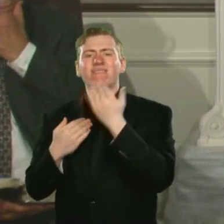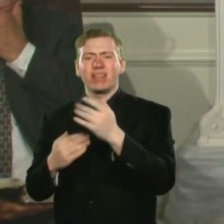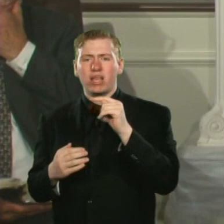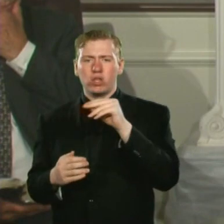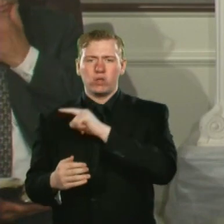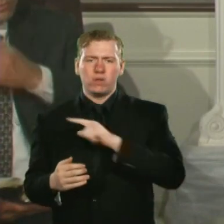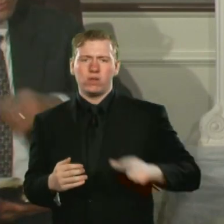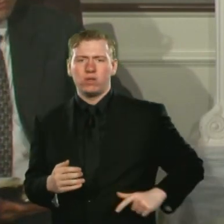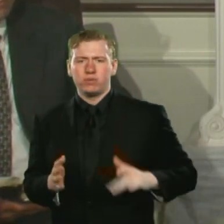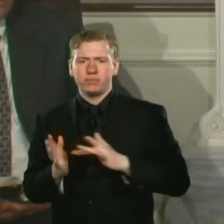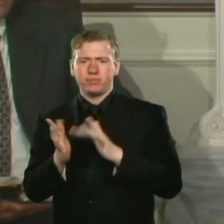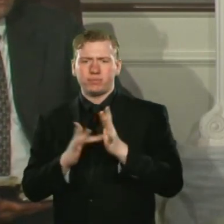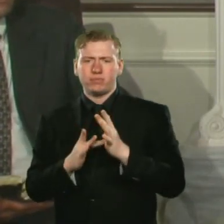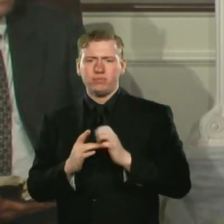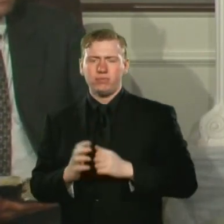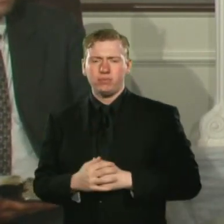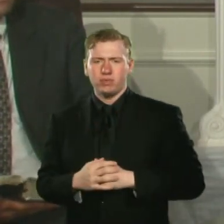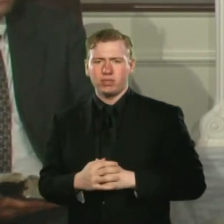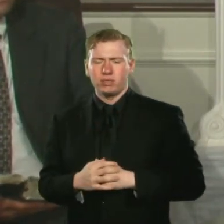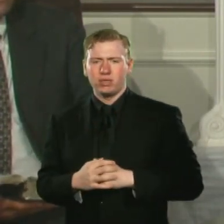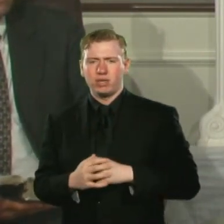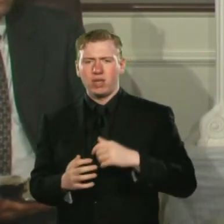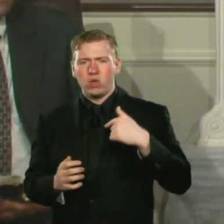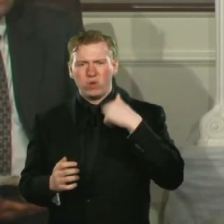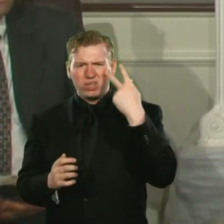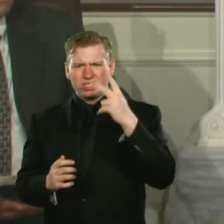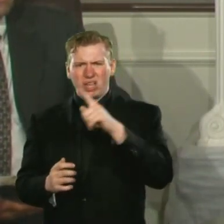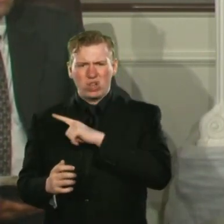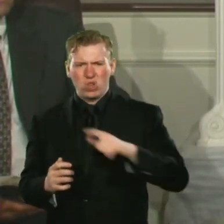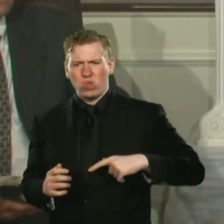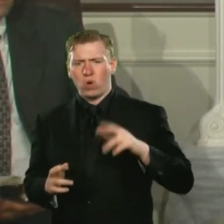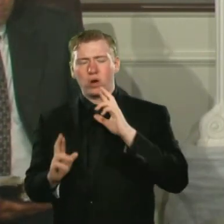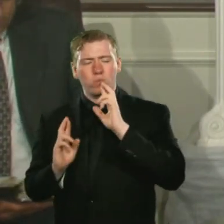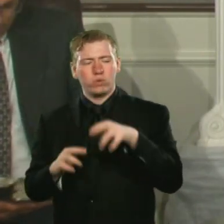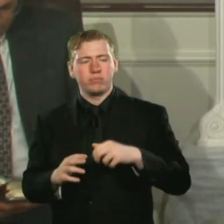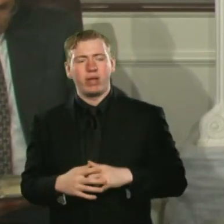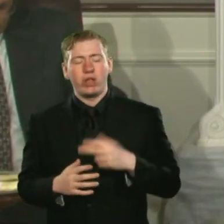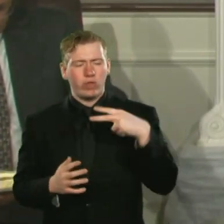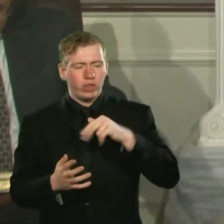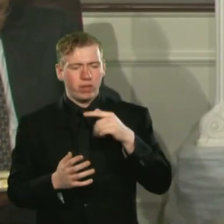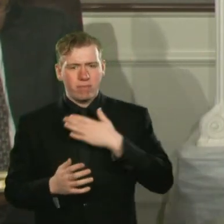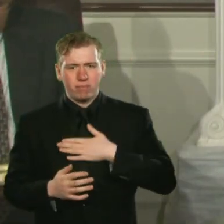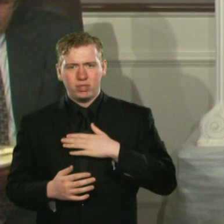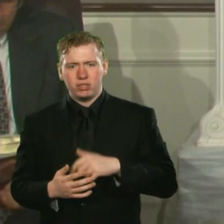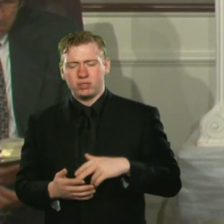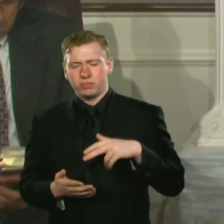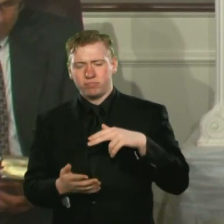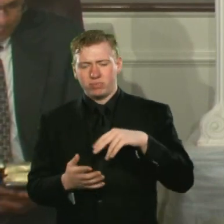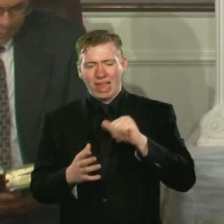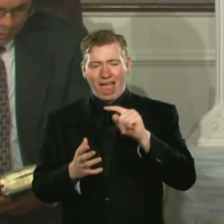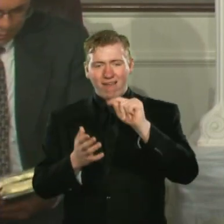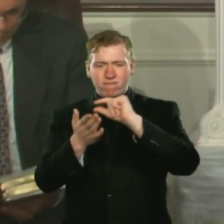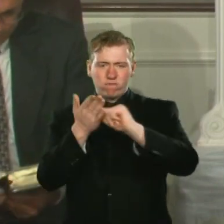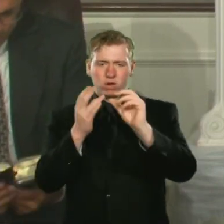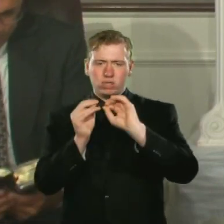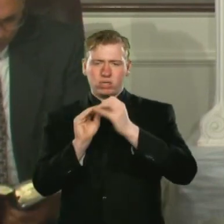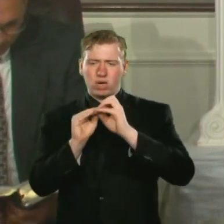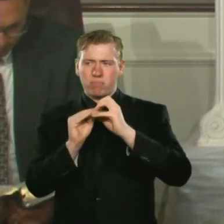the Lord Jesus Christ. And then we see the Lord Jesus' response. Would you look at it if you would please? We're looking at now at verse